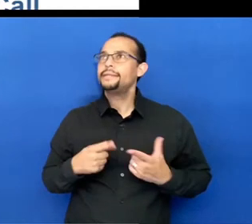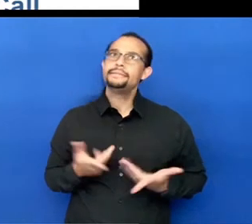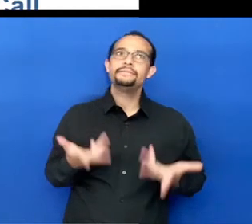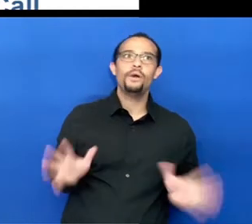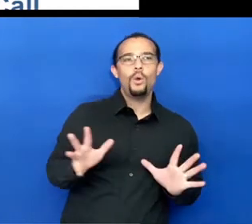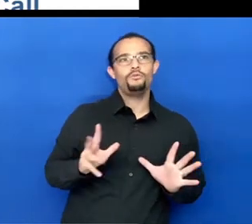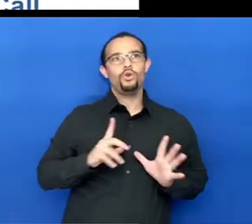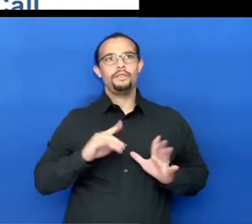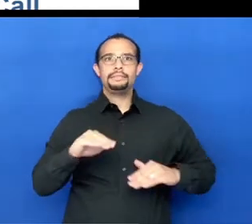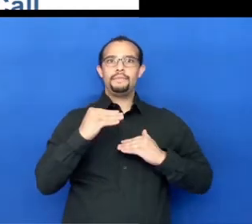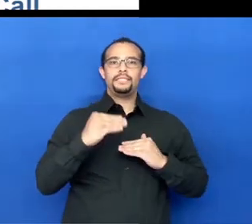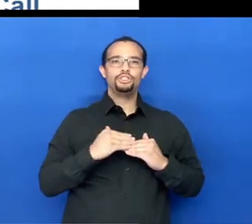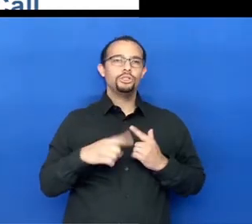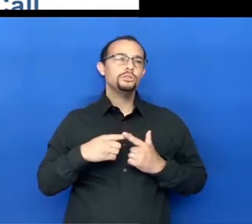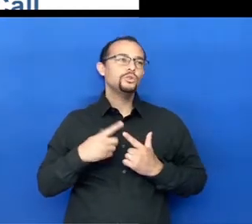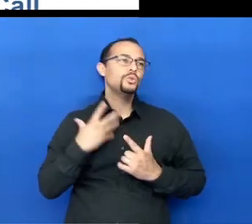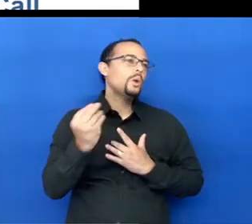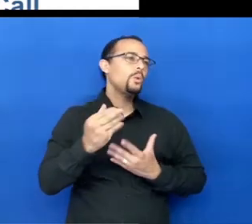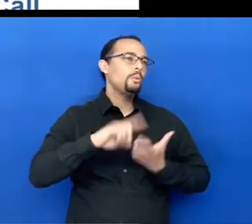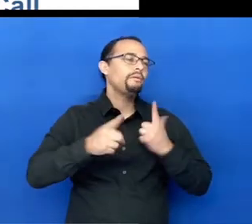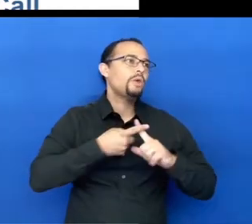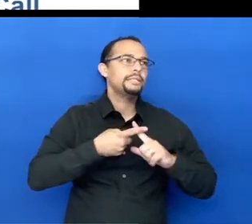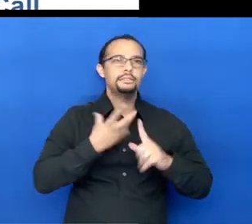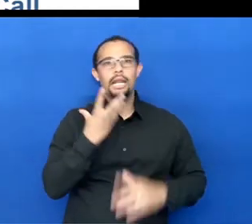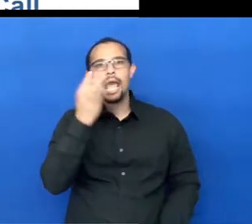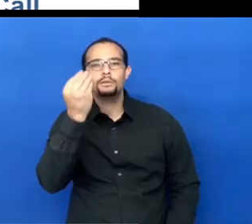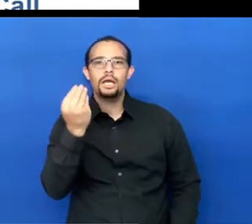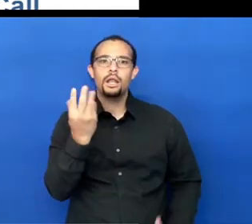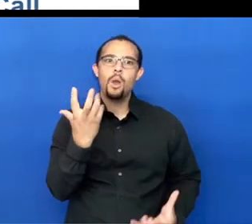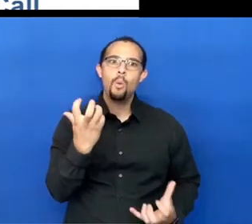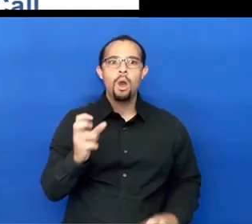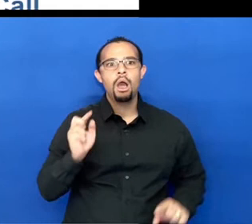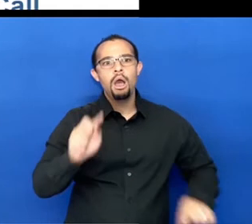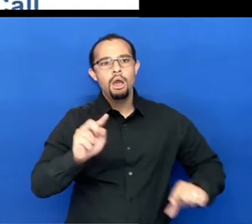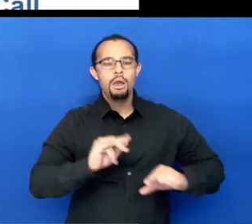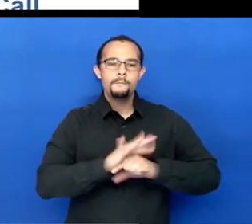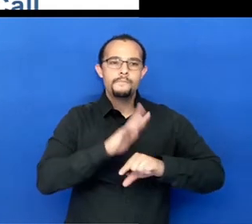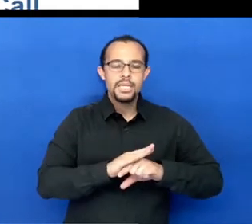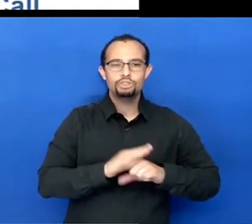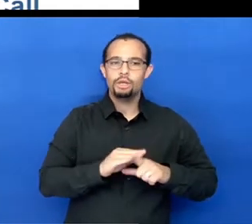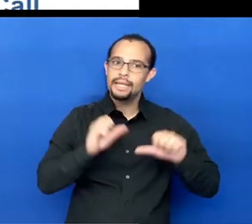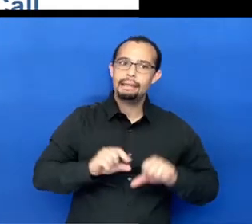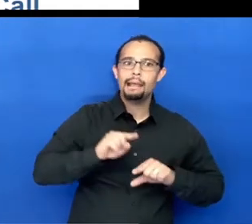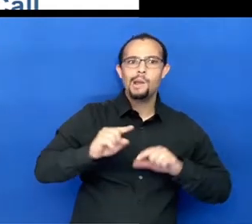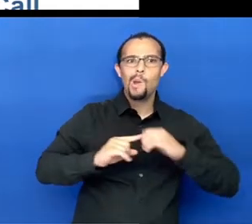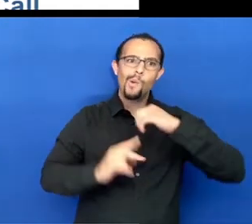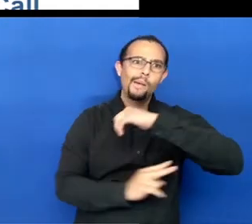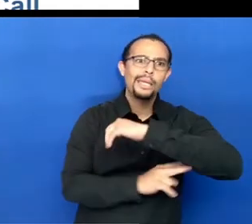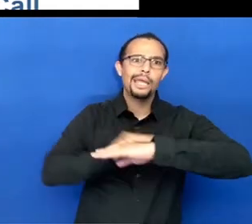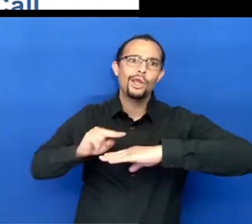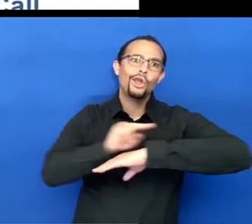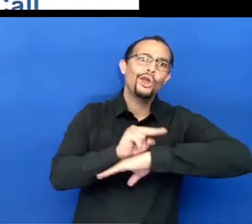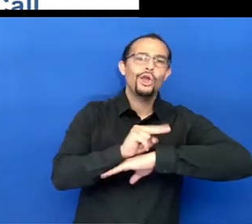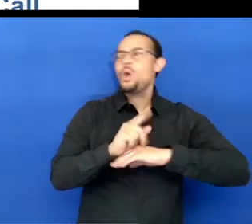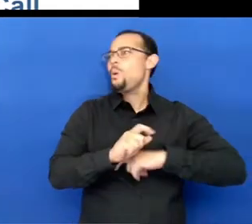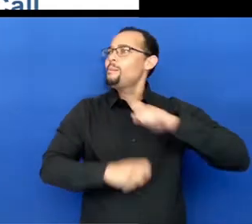Why can't I get food? When is this curfew going to be lifted? Can I go to the beach? Can I go over on the pier